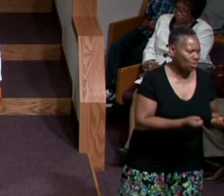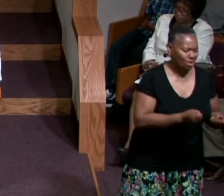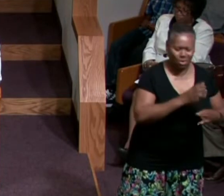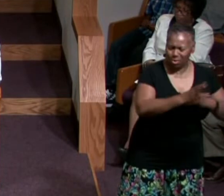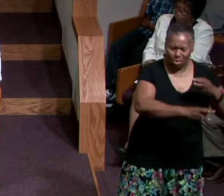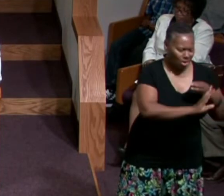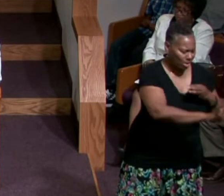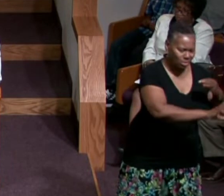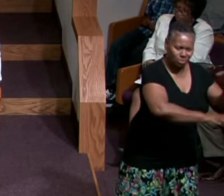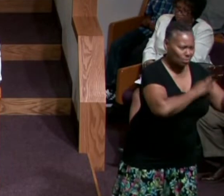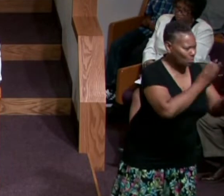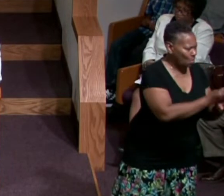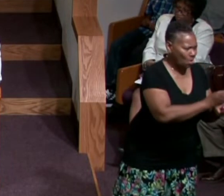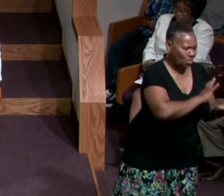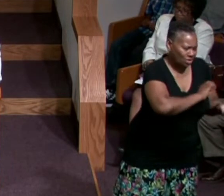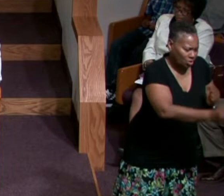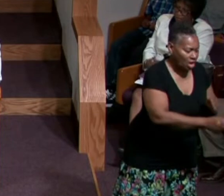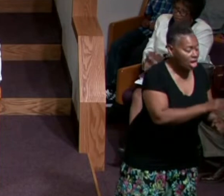was